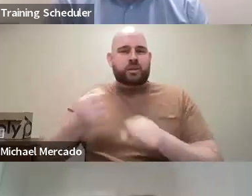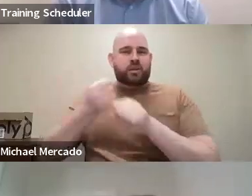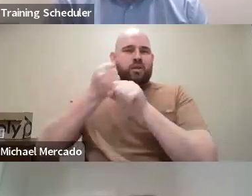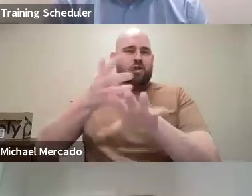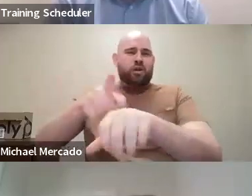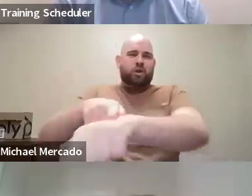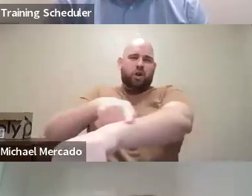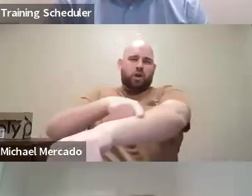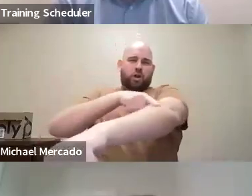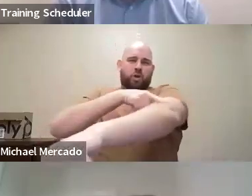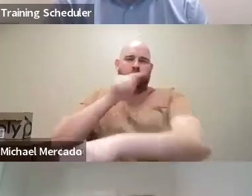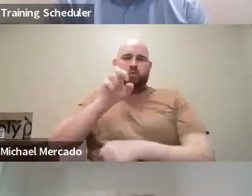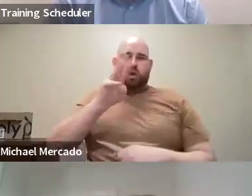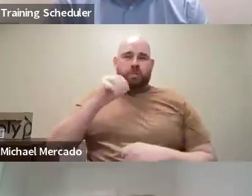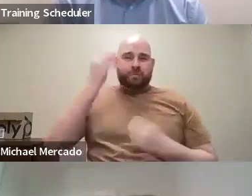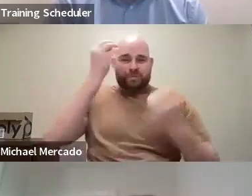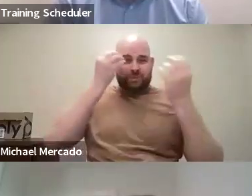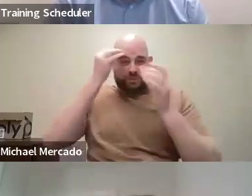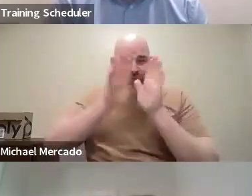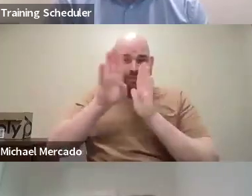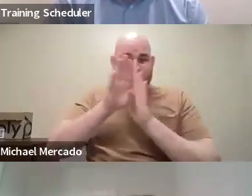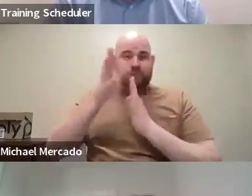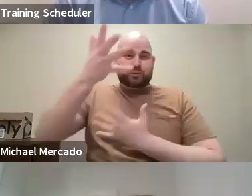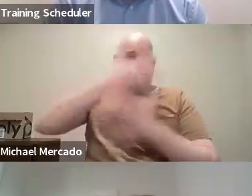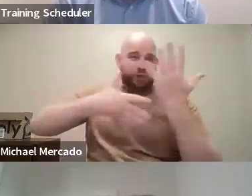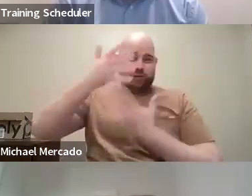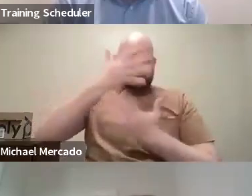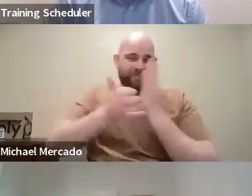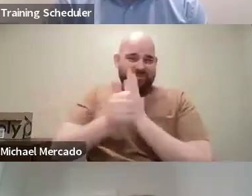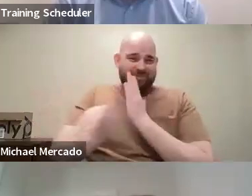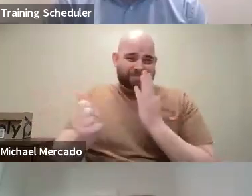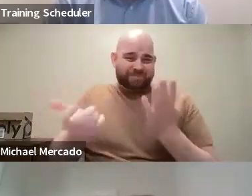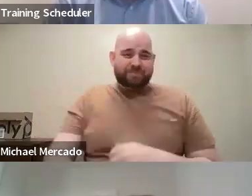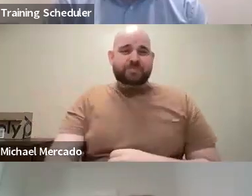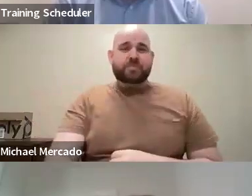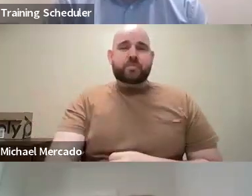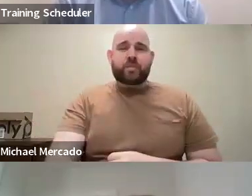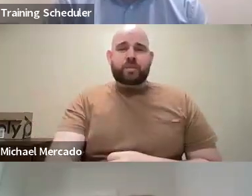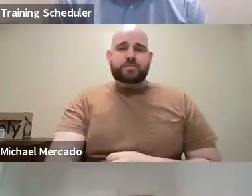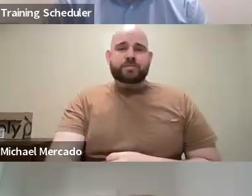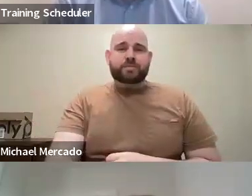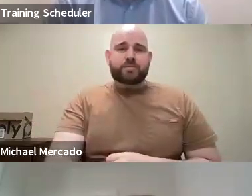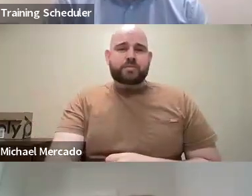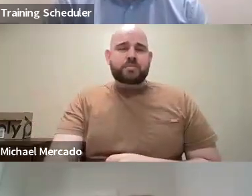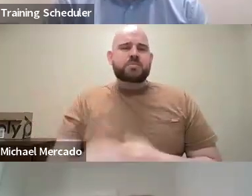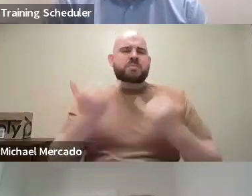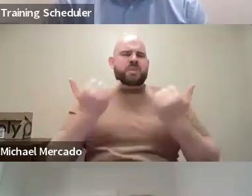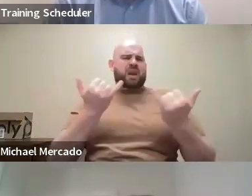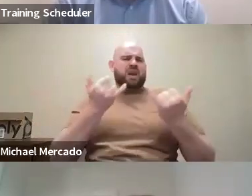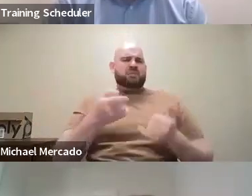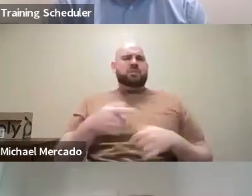Delaying learning American Sign Language can lead to that language deprivation, which causes long-term cognitive and social